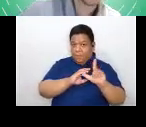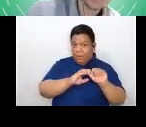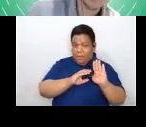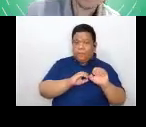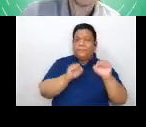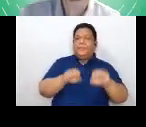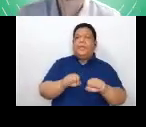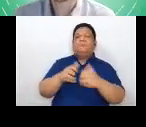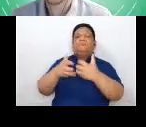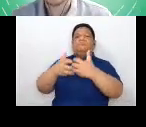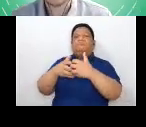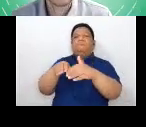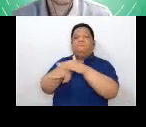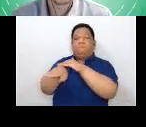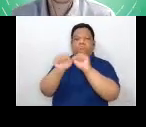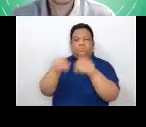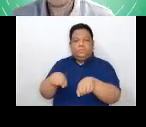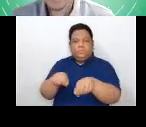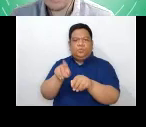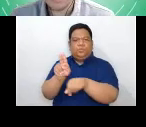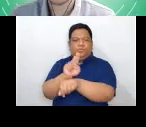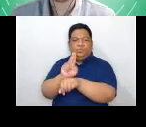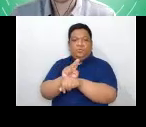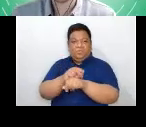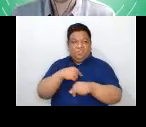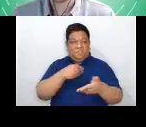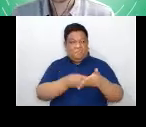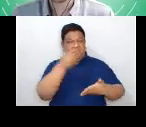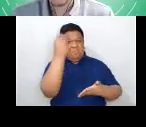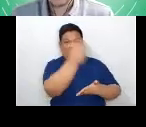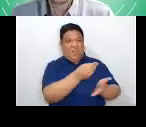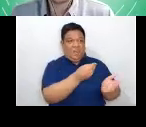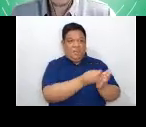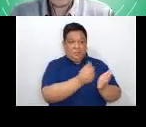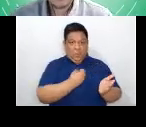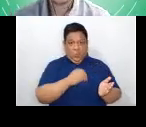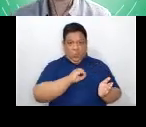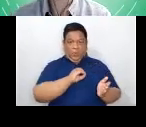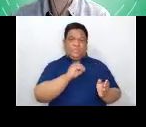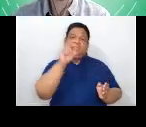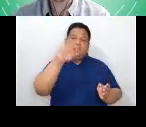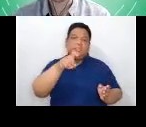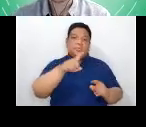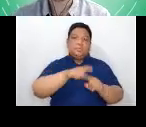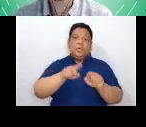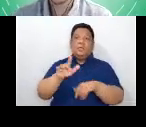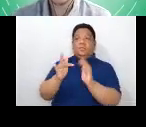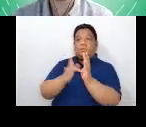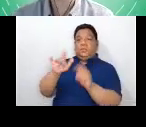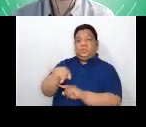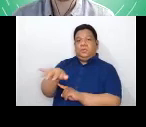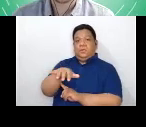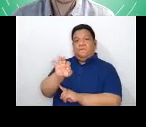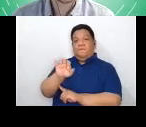afford a 3D printer or a laser cutter, which could be many millions of pesos in cost. But using these spaces, using